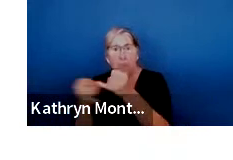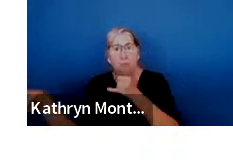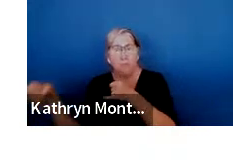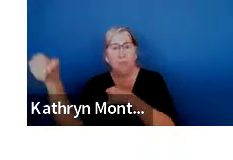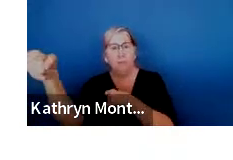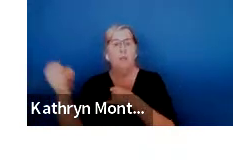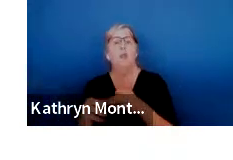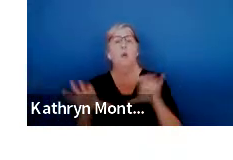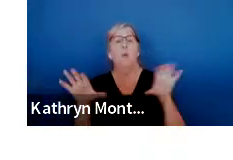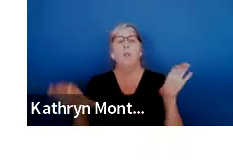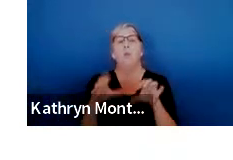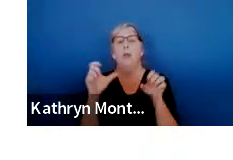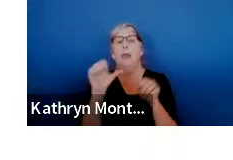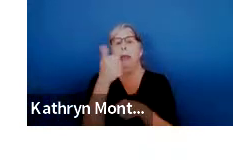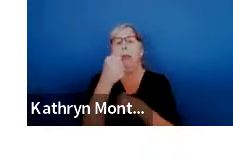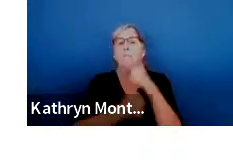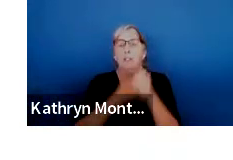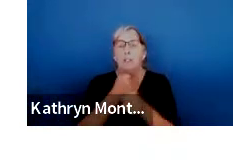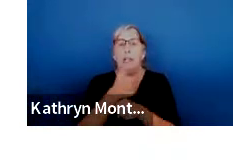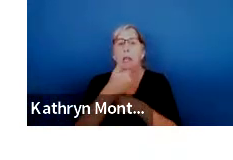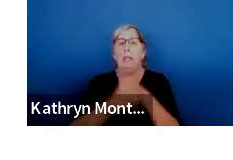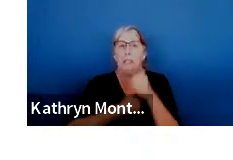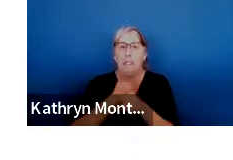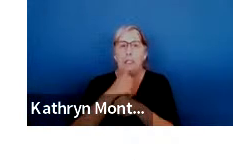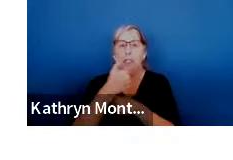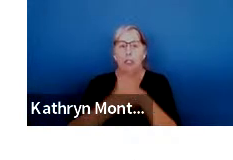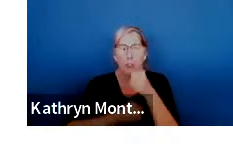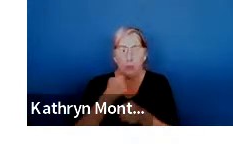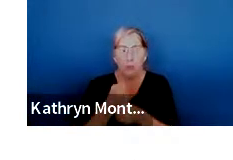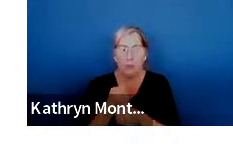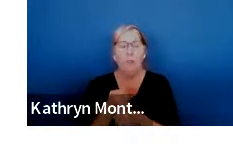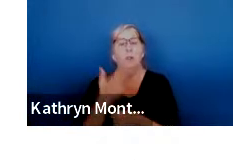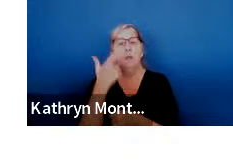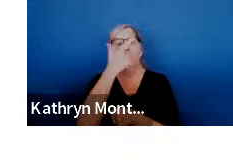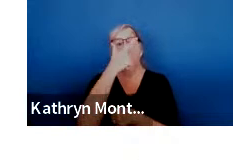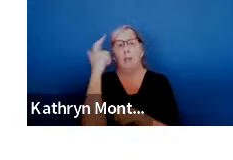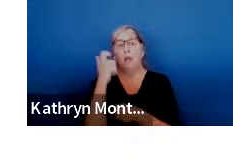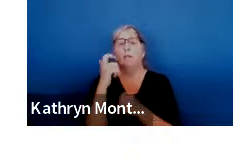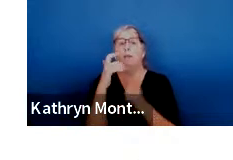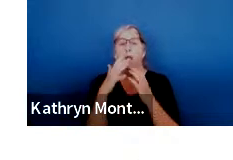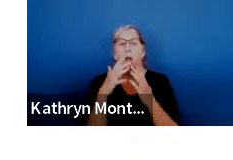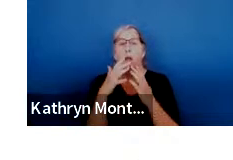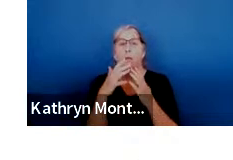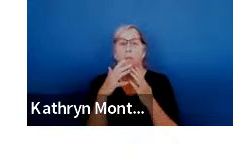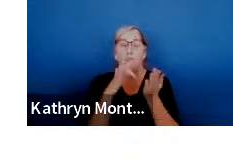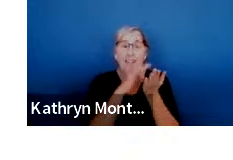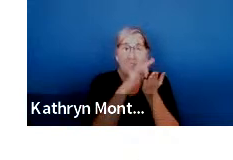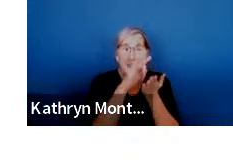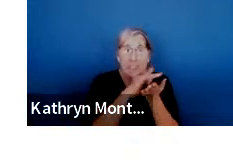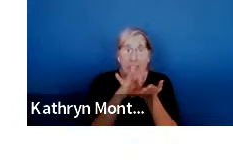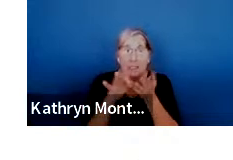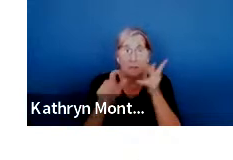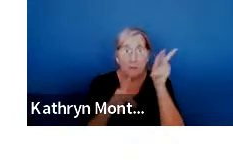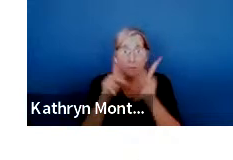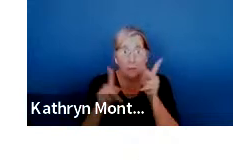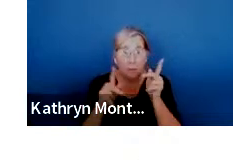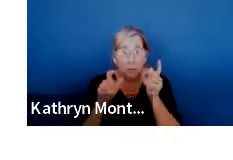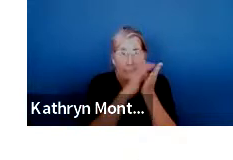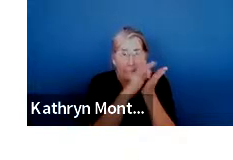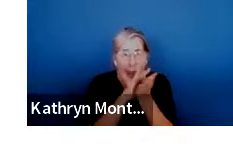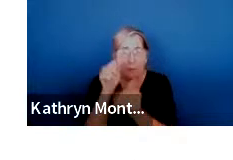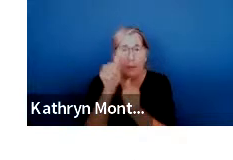every 10 years, and it's as a result of the census. They take a census and literally